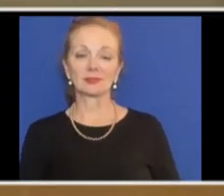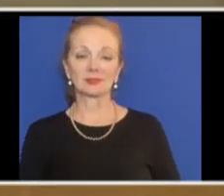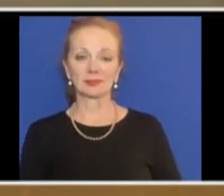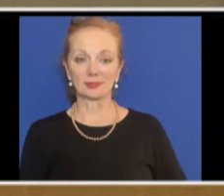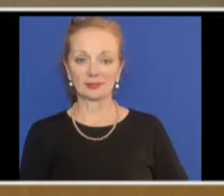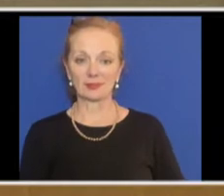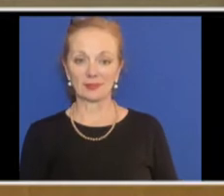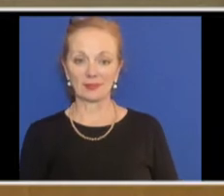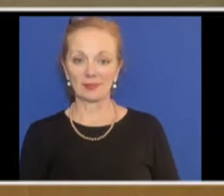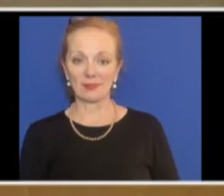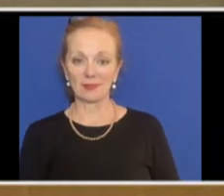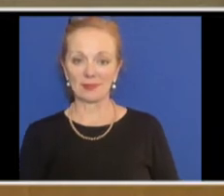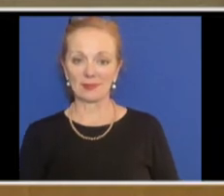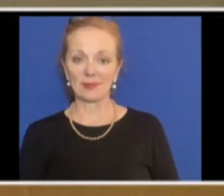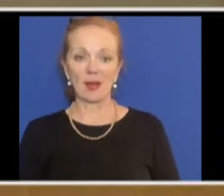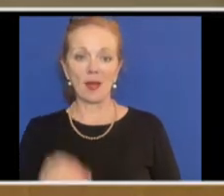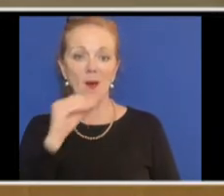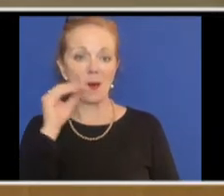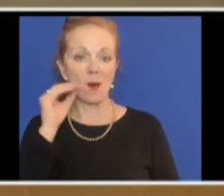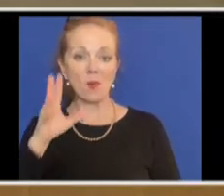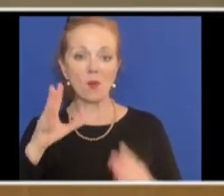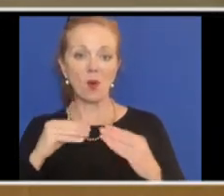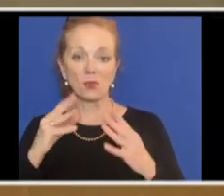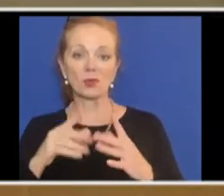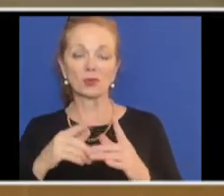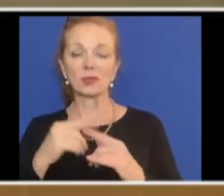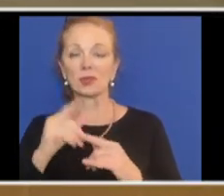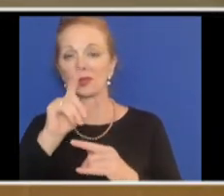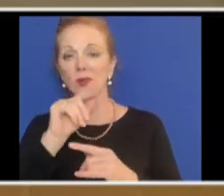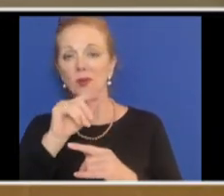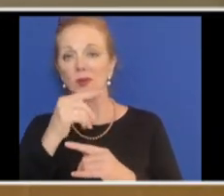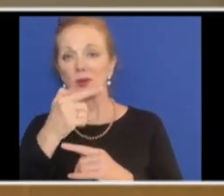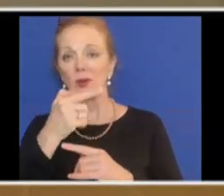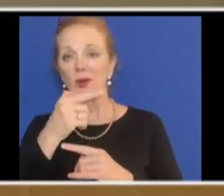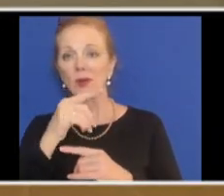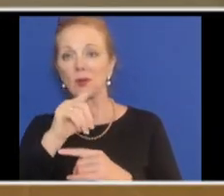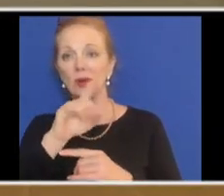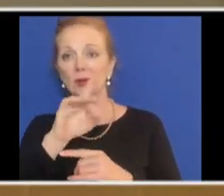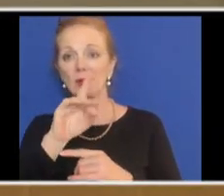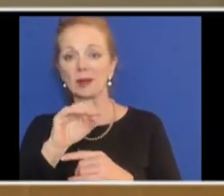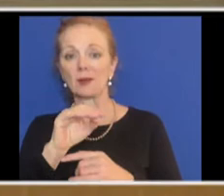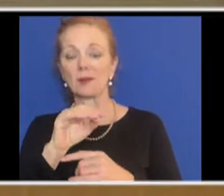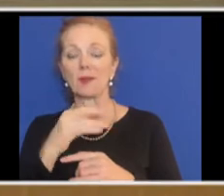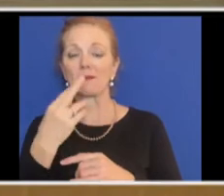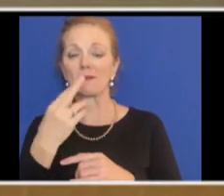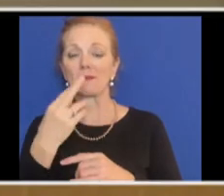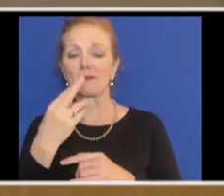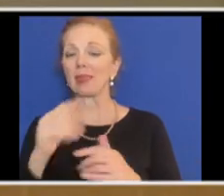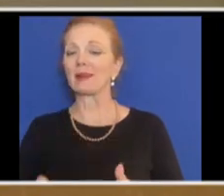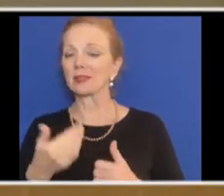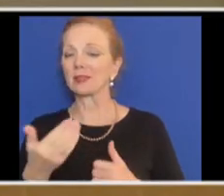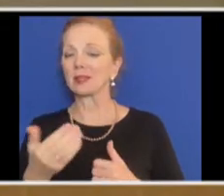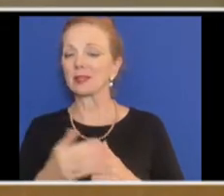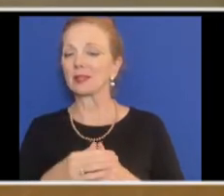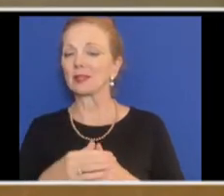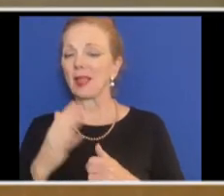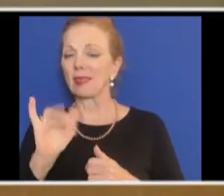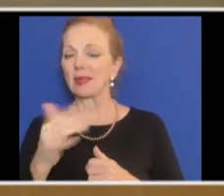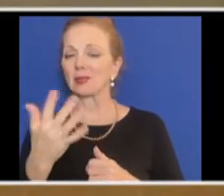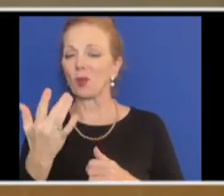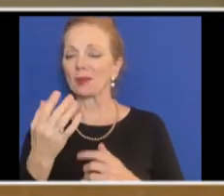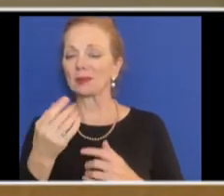you know the homeowners that are next to the 2021 180 which one of my friends lives there so that's kind of why I'm kind of